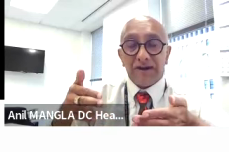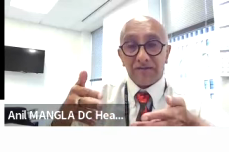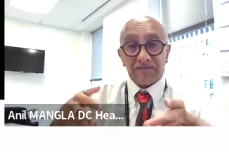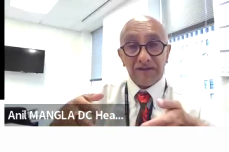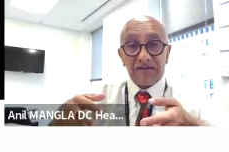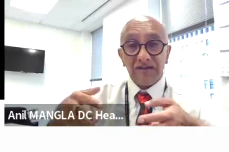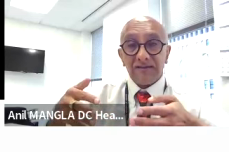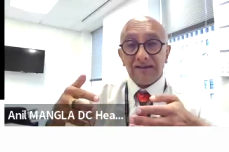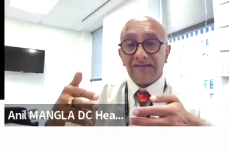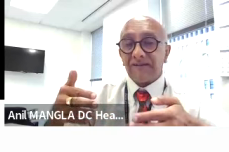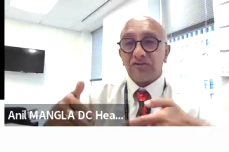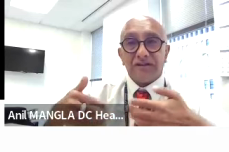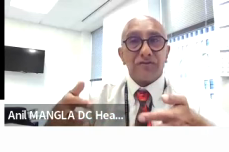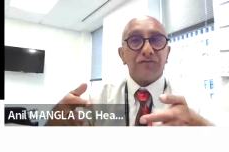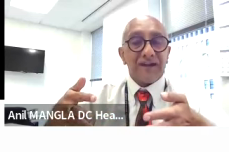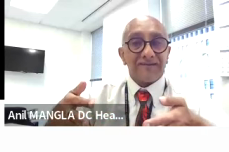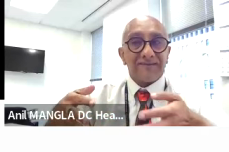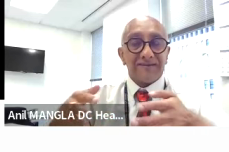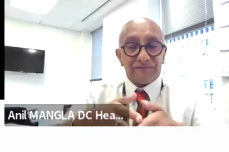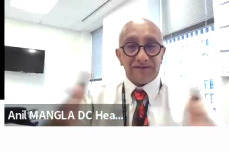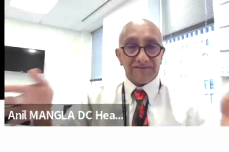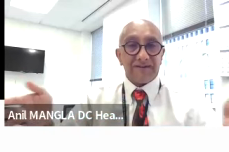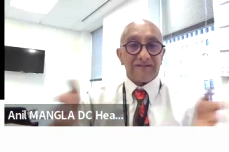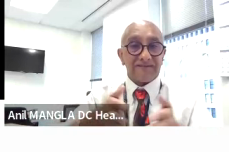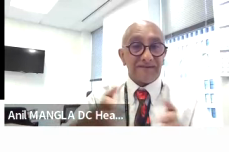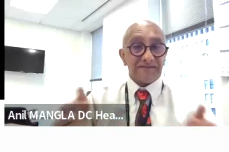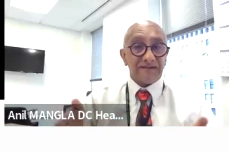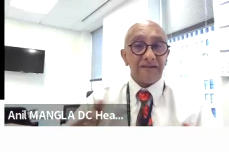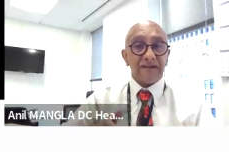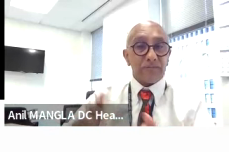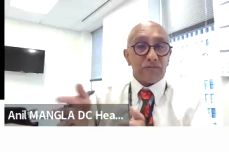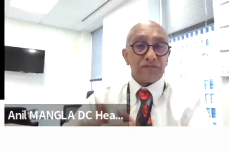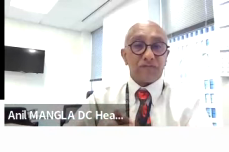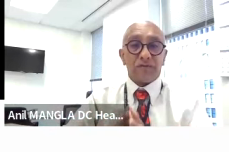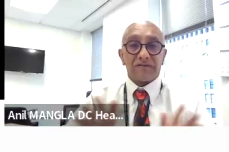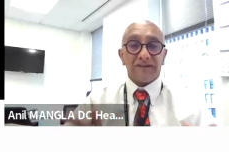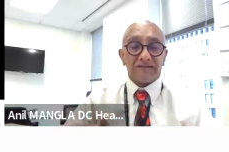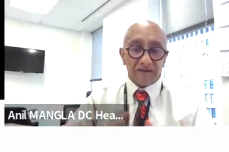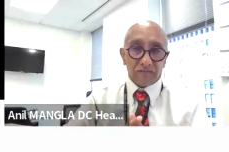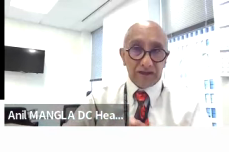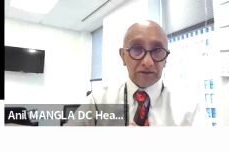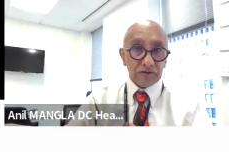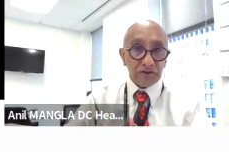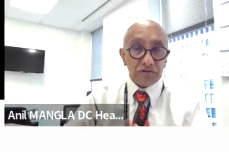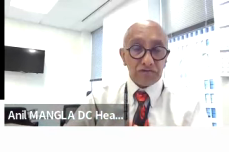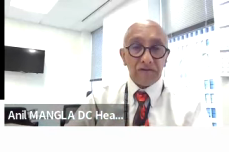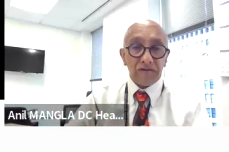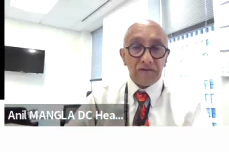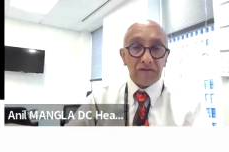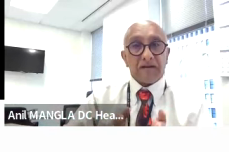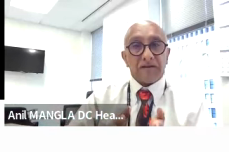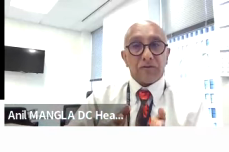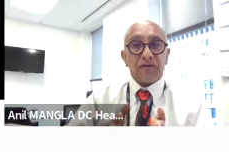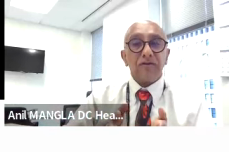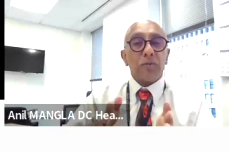we have now RSV that is actually a new vaccine for this kind of season and moving forward. So that's really good news.